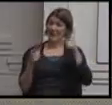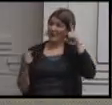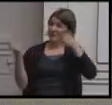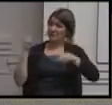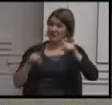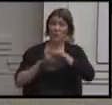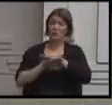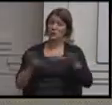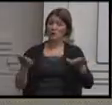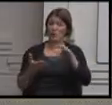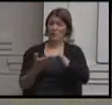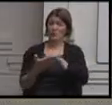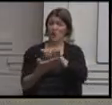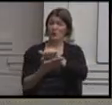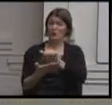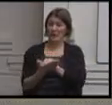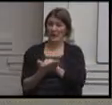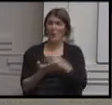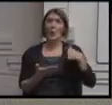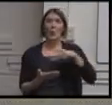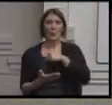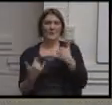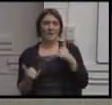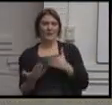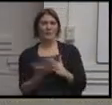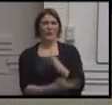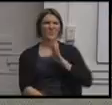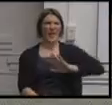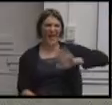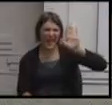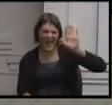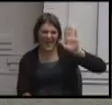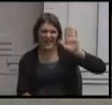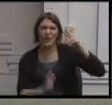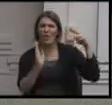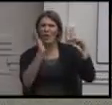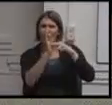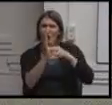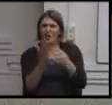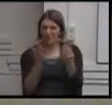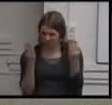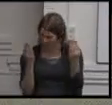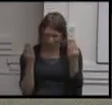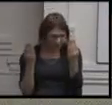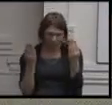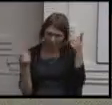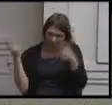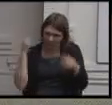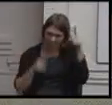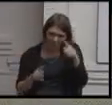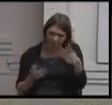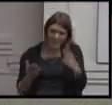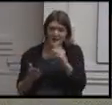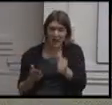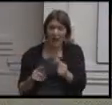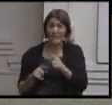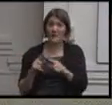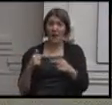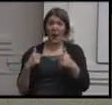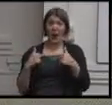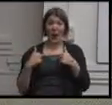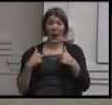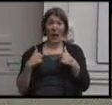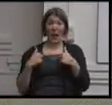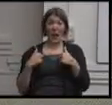decide not to put on, that we have every right to say, and then to put it before a vote. And so I'm not, by any means,